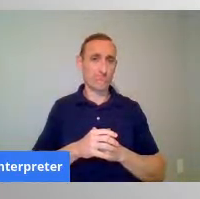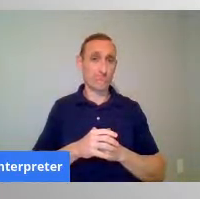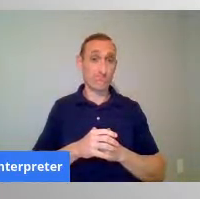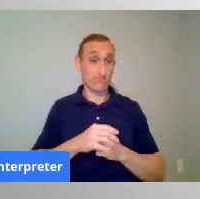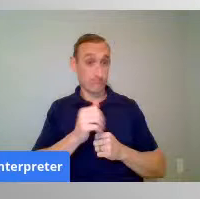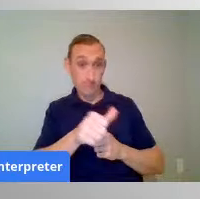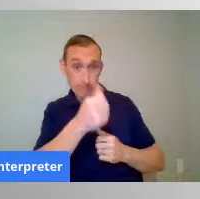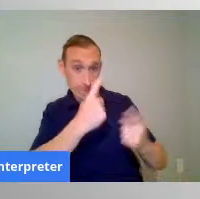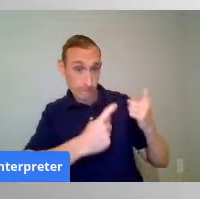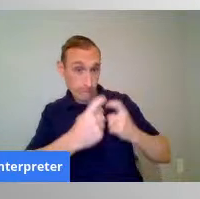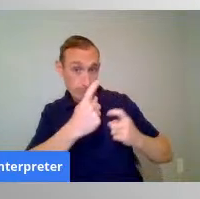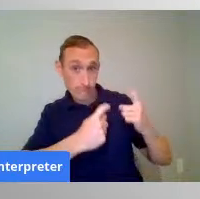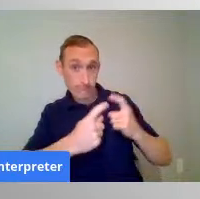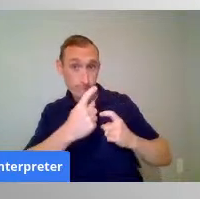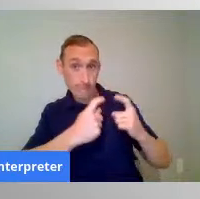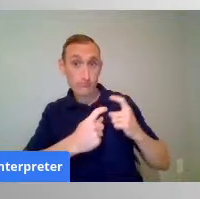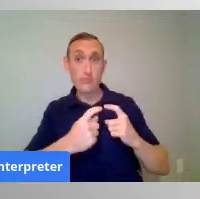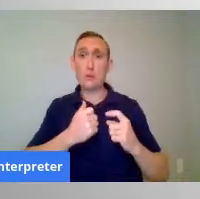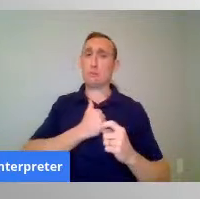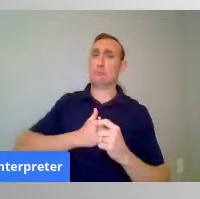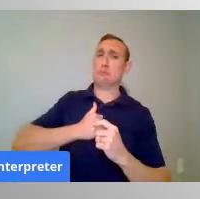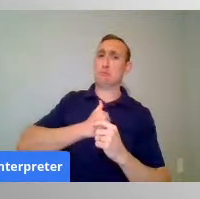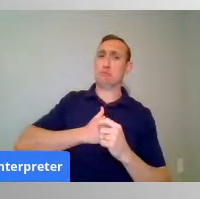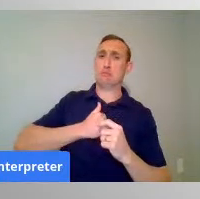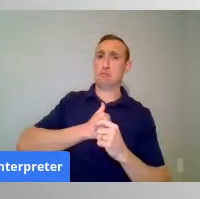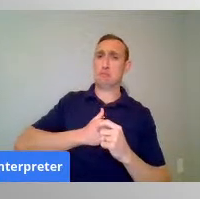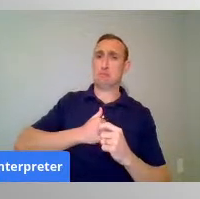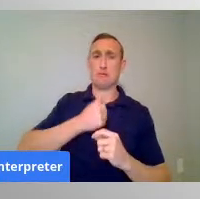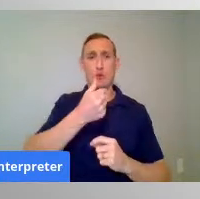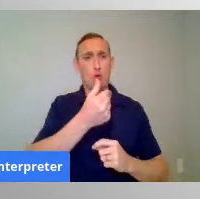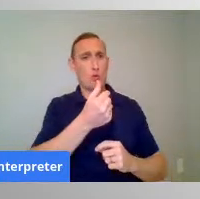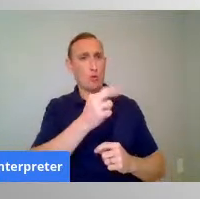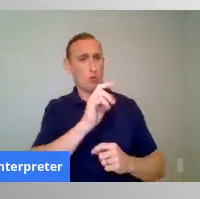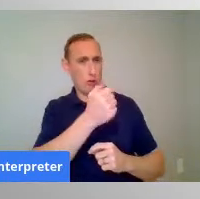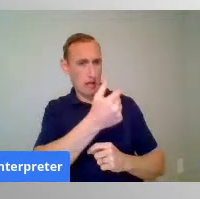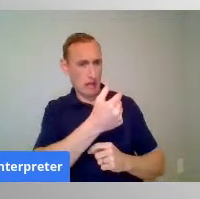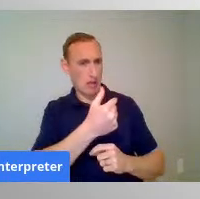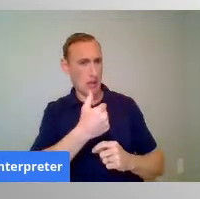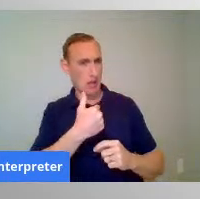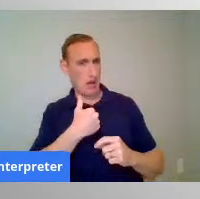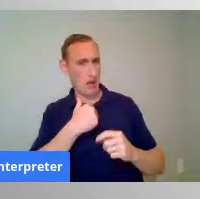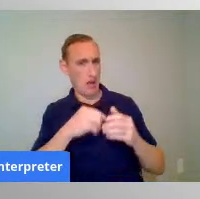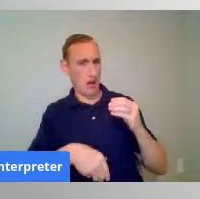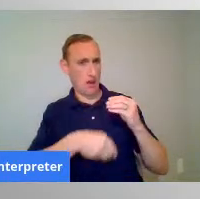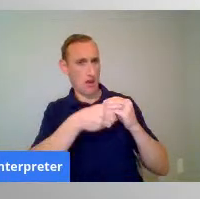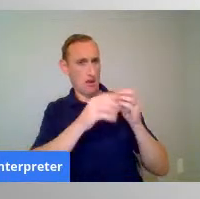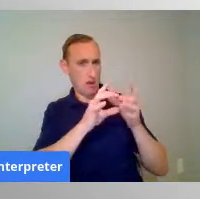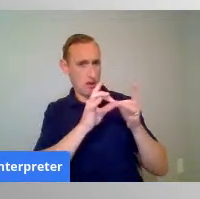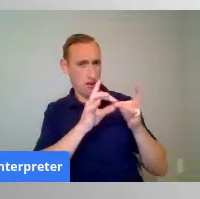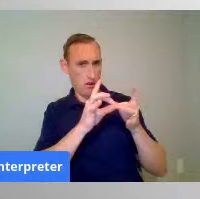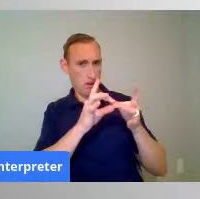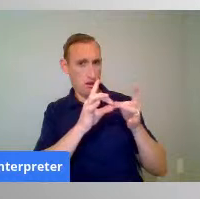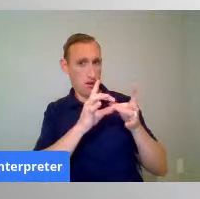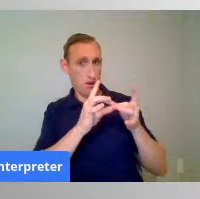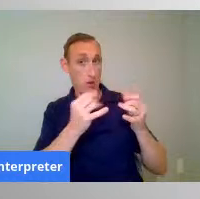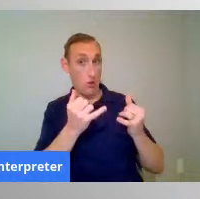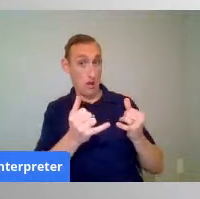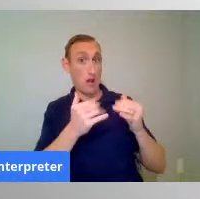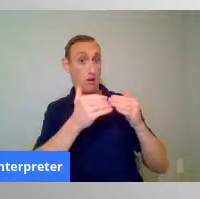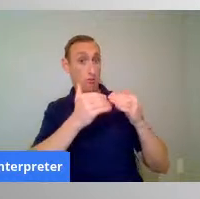Any other questions? I just put it, I'm sorry, Greg, I was just saying, I put it in the chat. So right now, since pre-K is